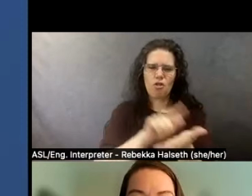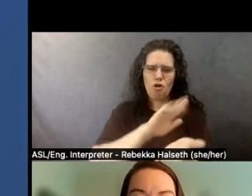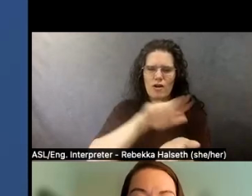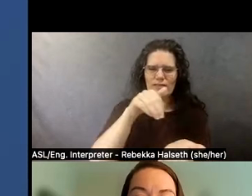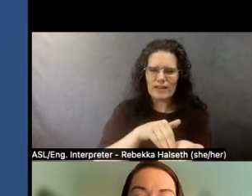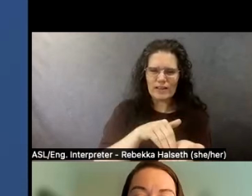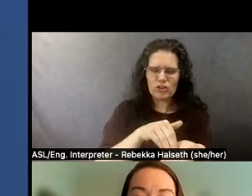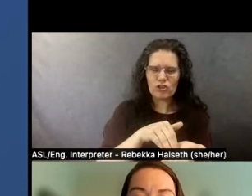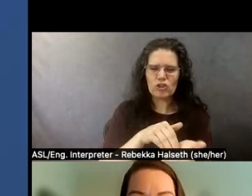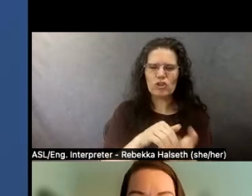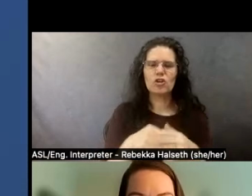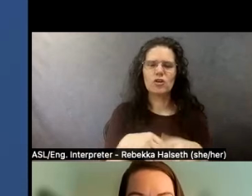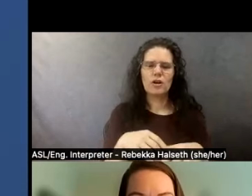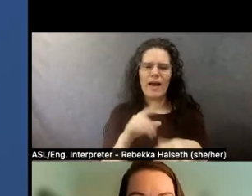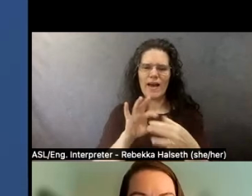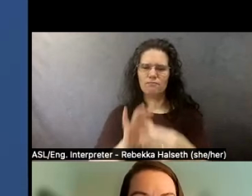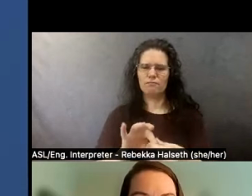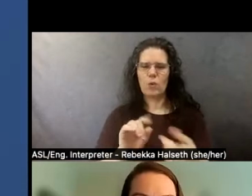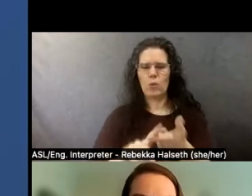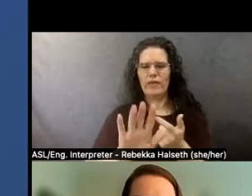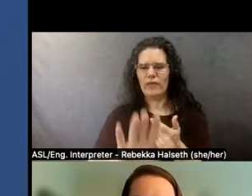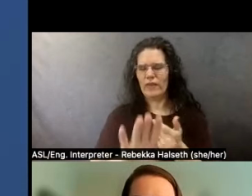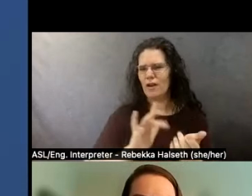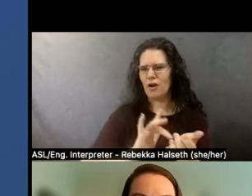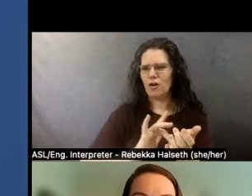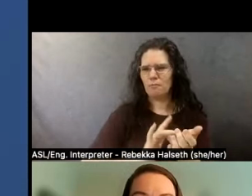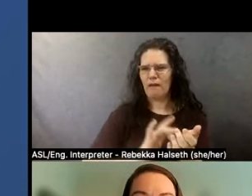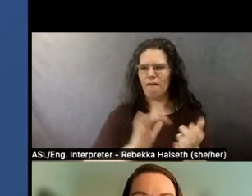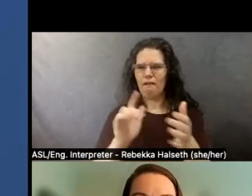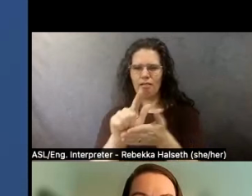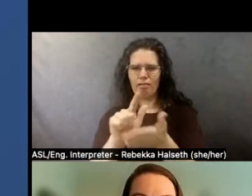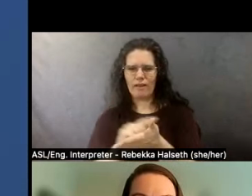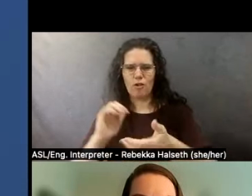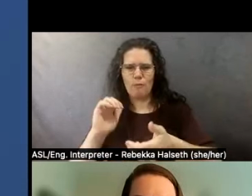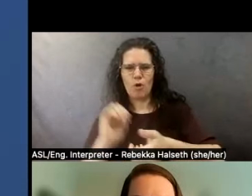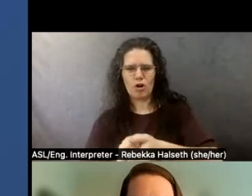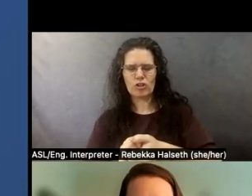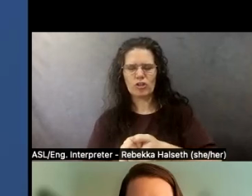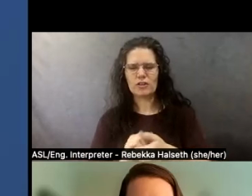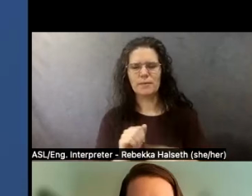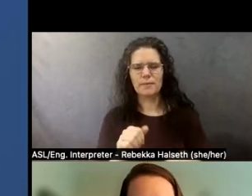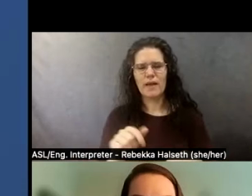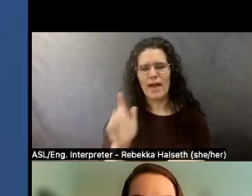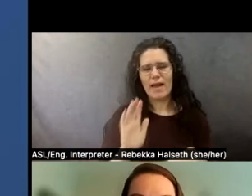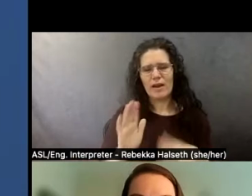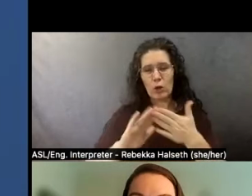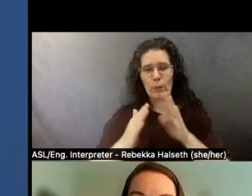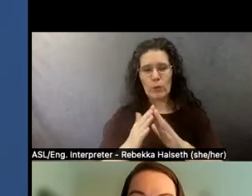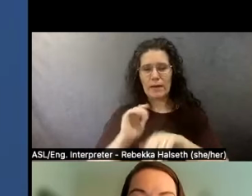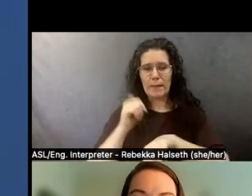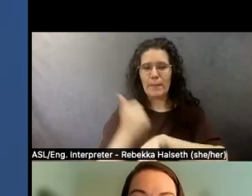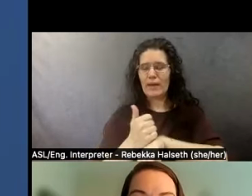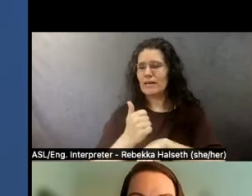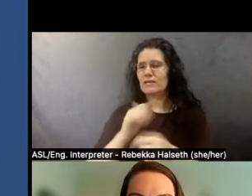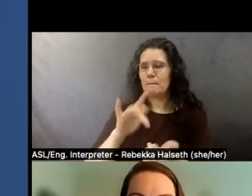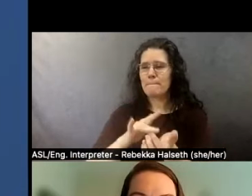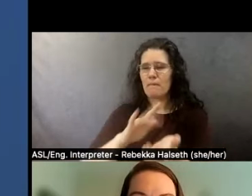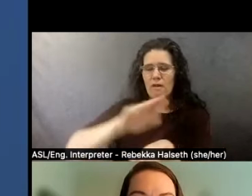a community-based medical center. She managed a caseload of 30+ patient families, representing